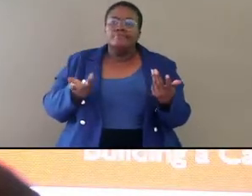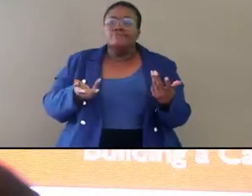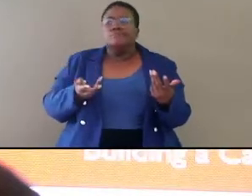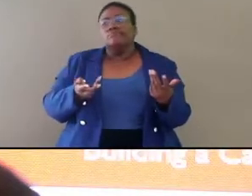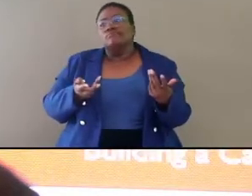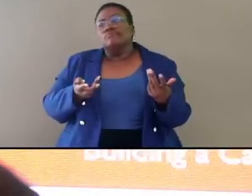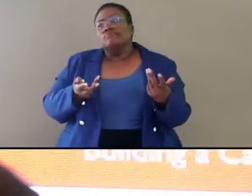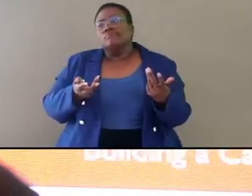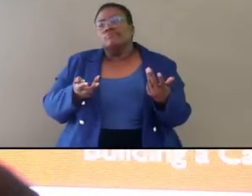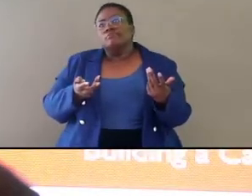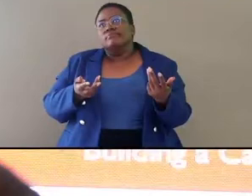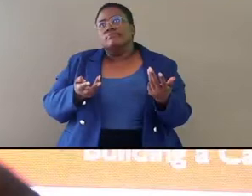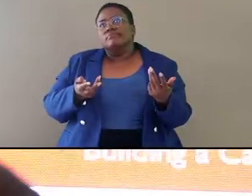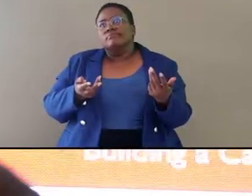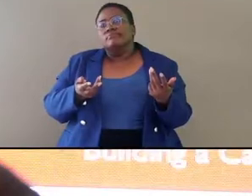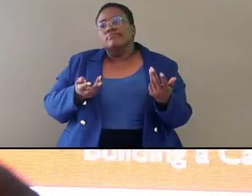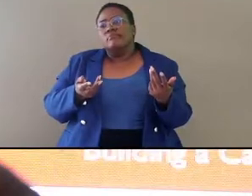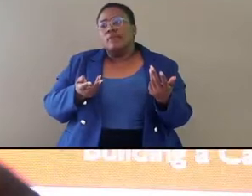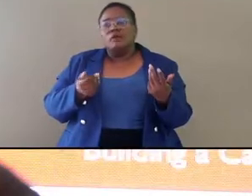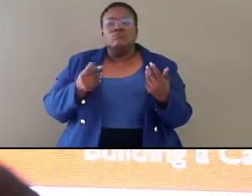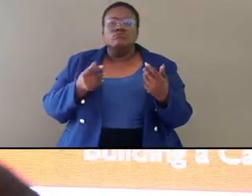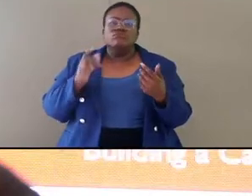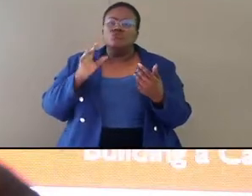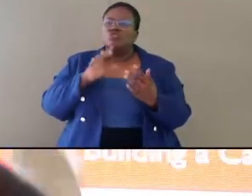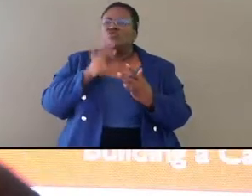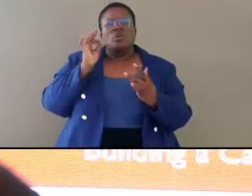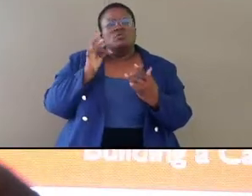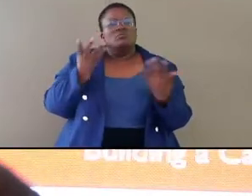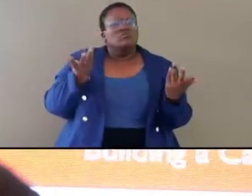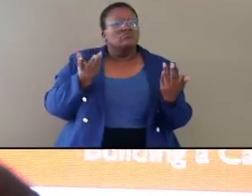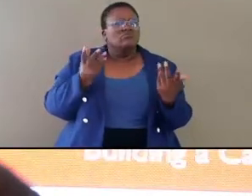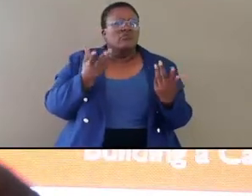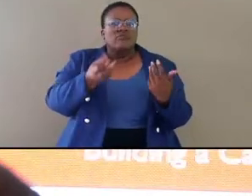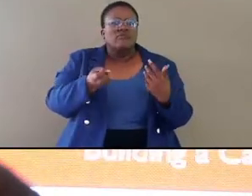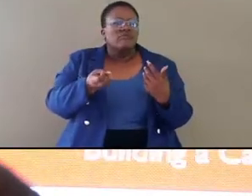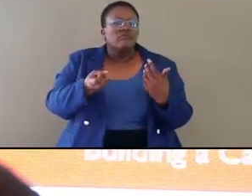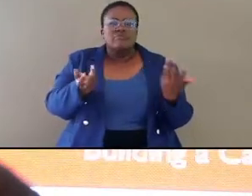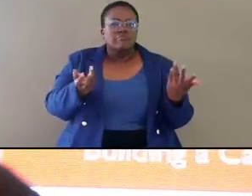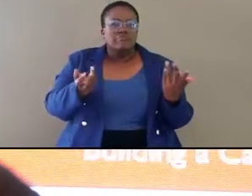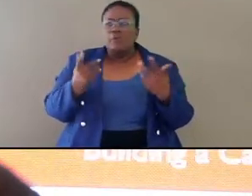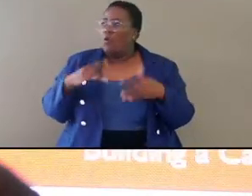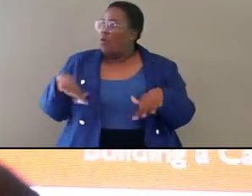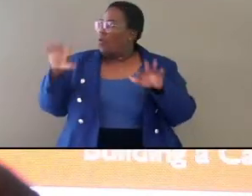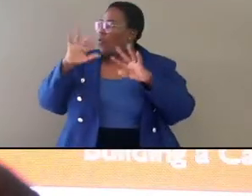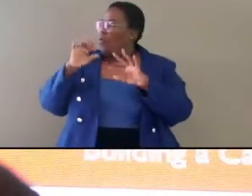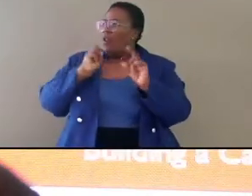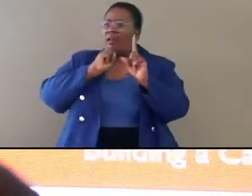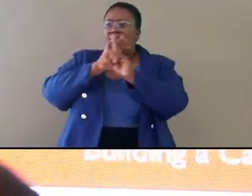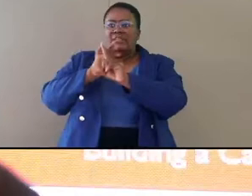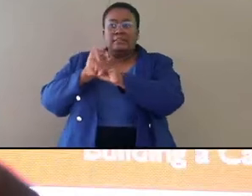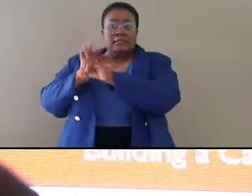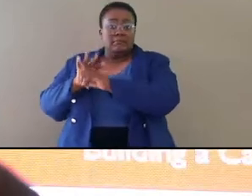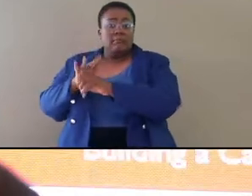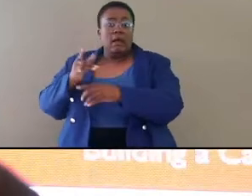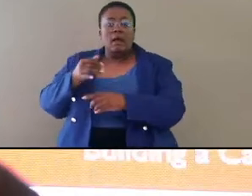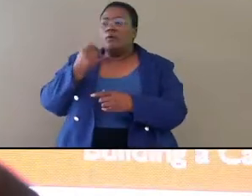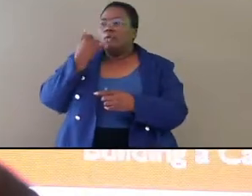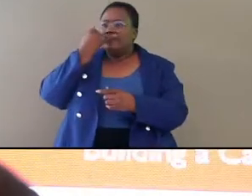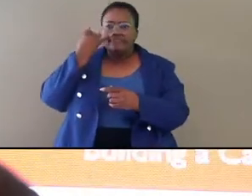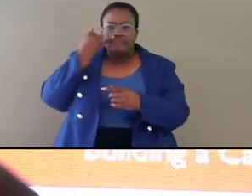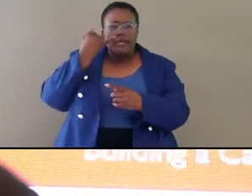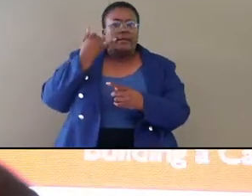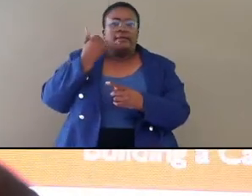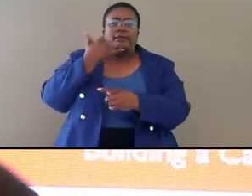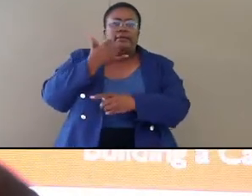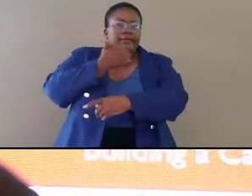choice. All of us are affected by substance abuse, isn't it? We are all affected